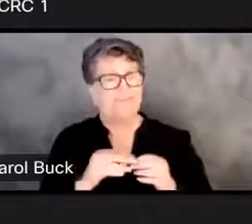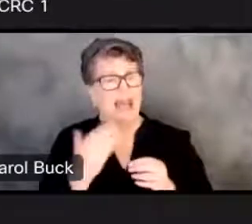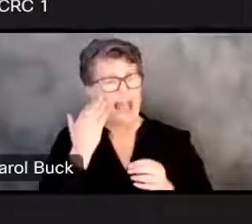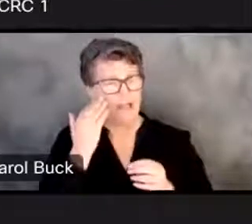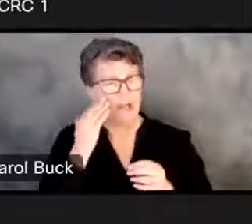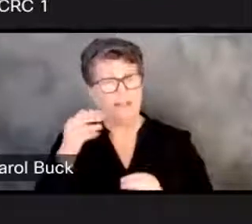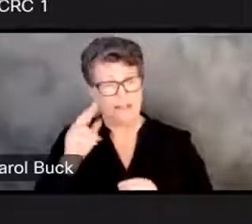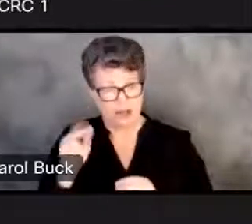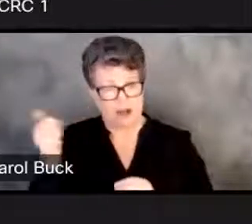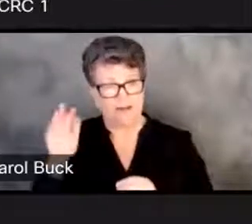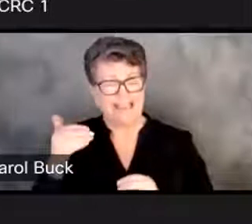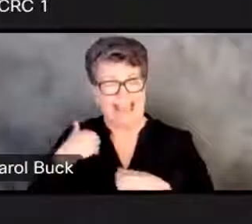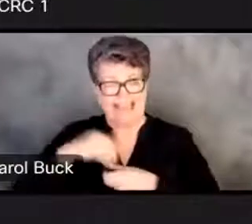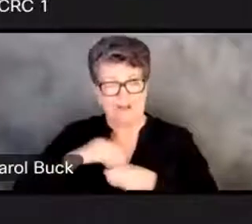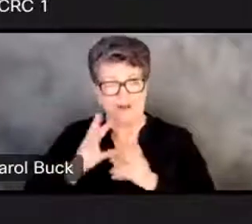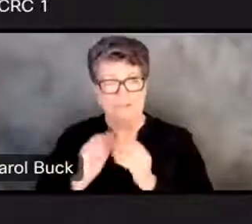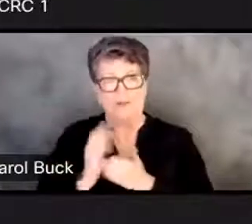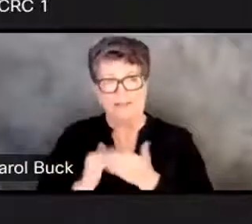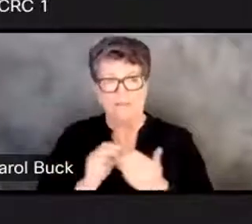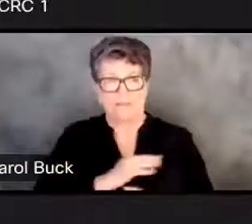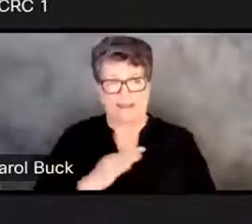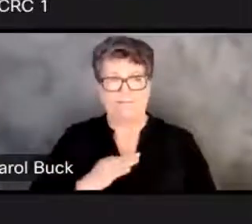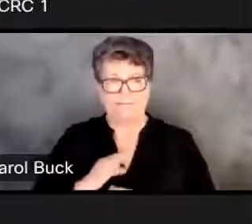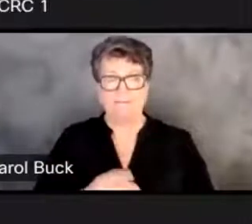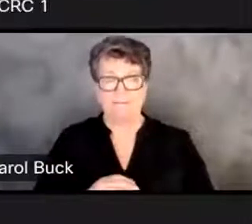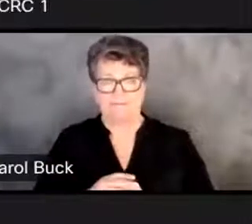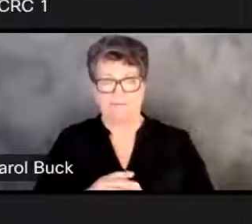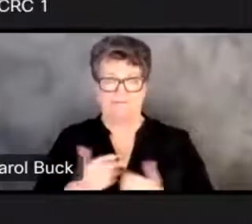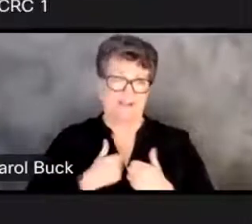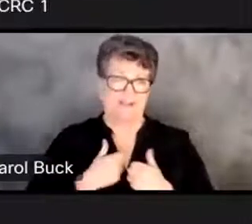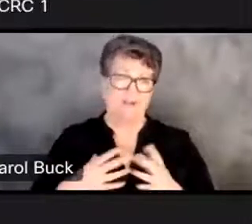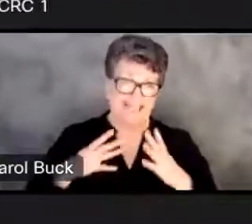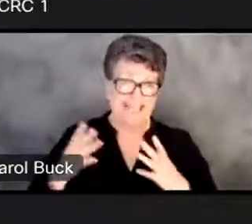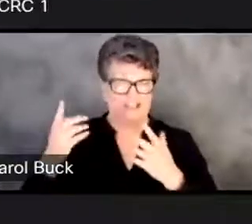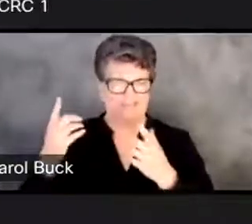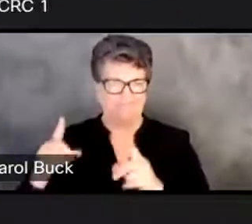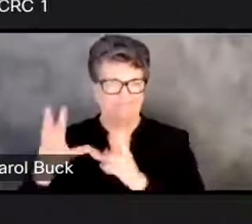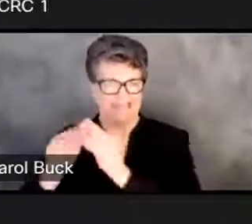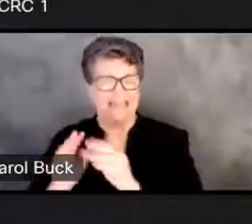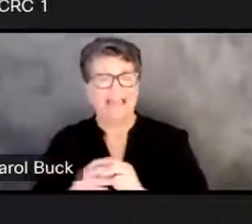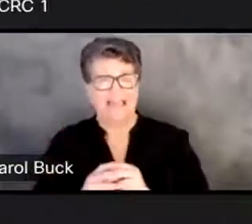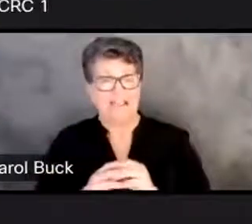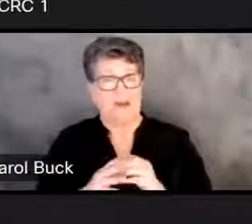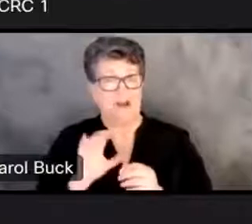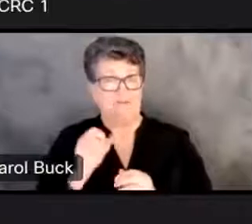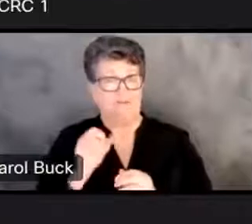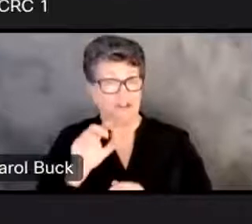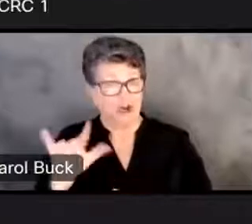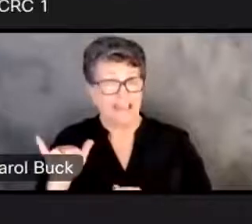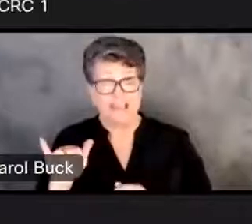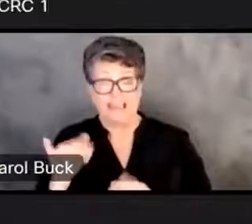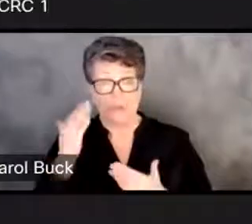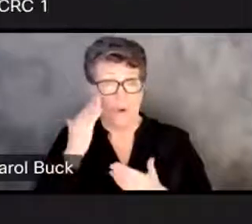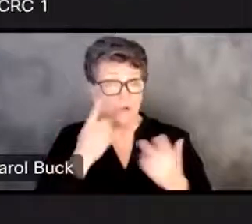John did have an internal meeting with some of our staff regarding that. I was actually on vacation when that meeting occurred, so I don't know if Shirley has any updates for